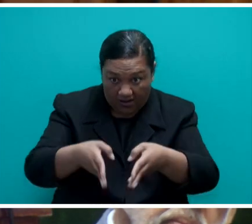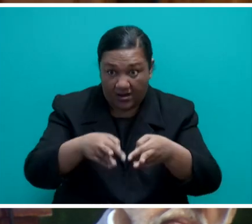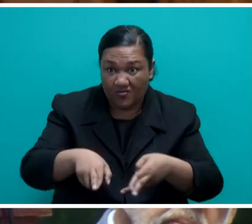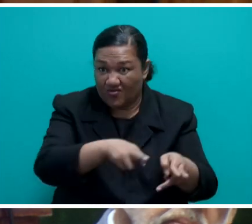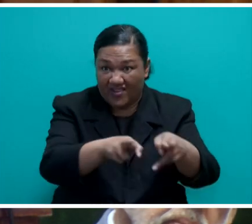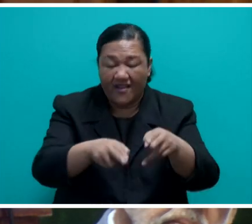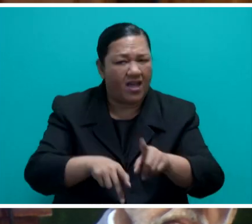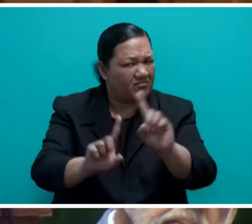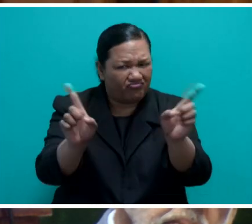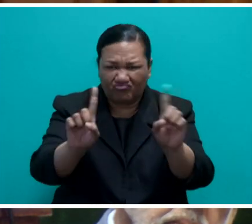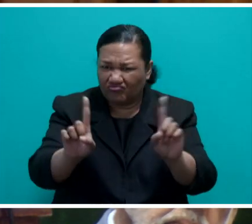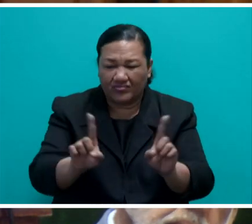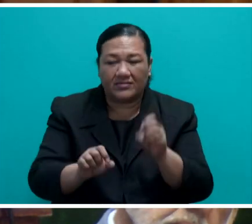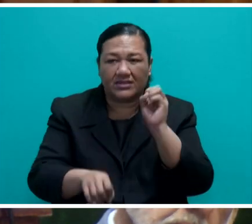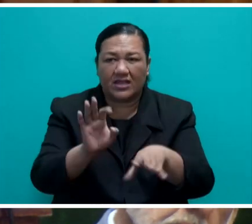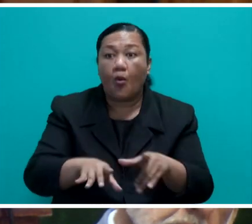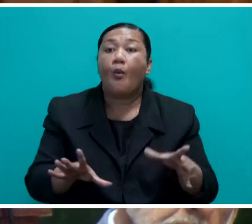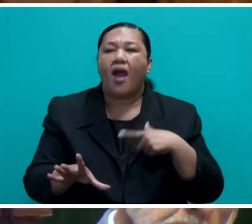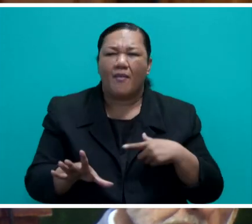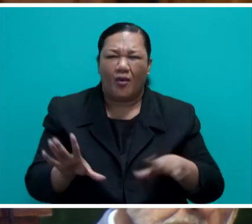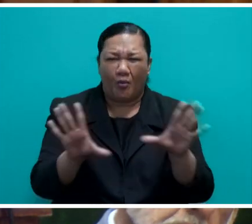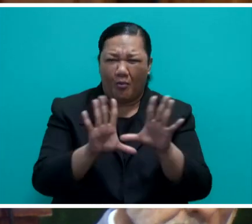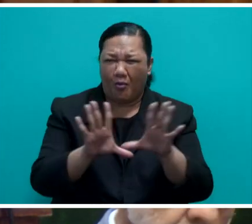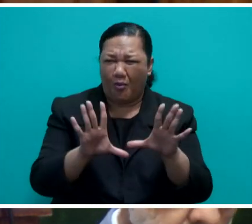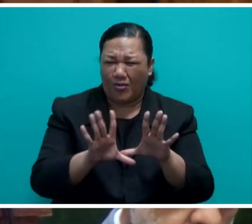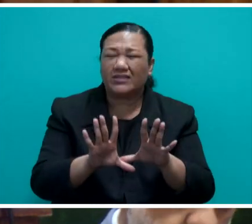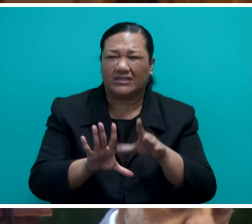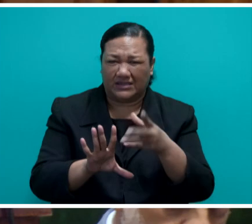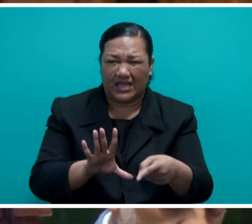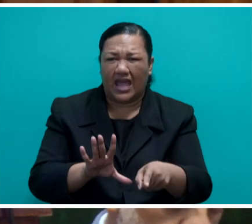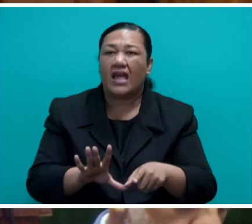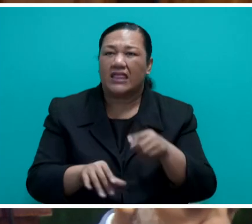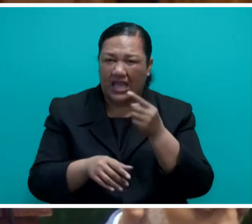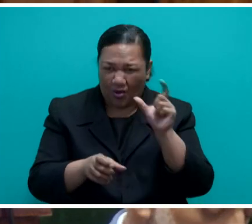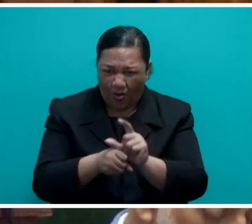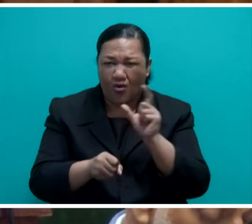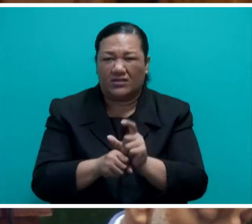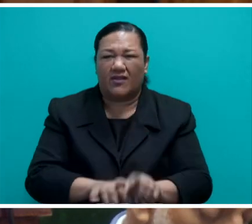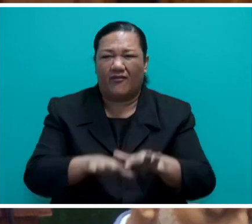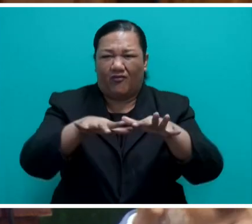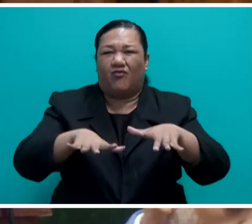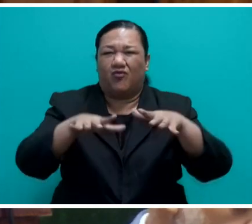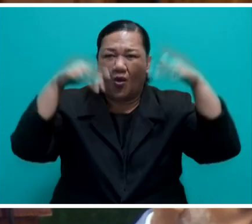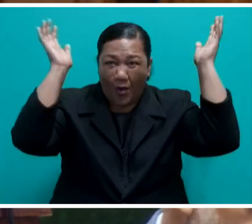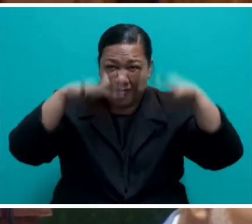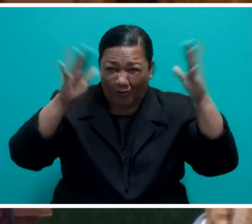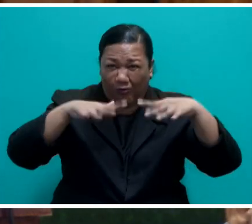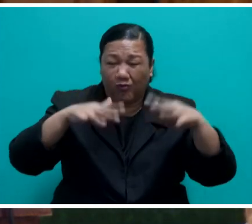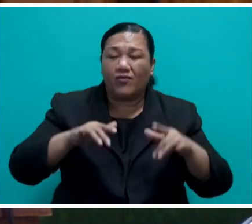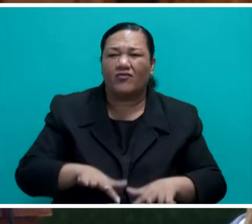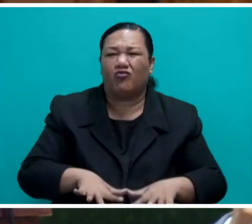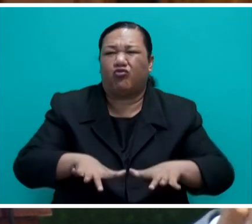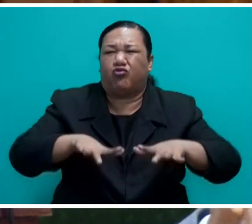unnecessary blockage that lead to unnecessary flooding and contributes to unforeseen